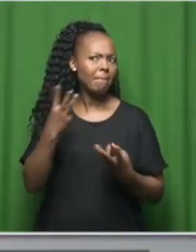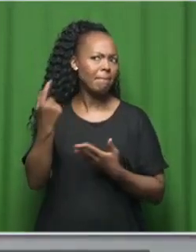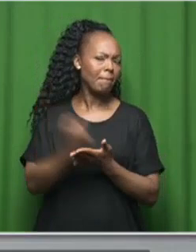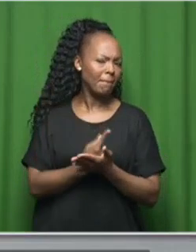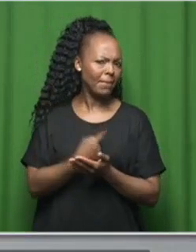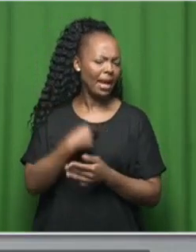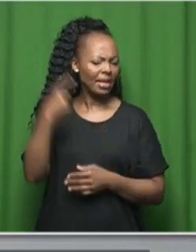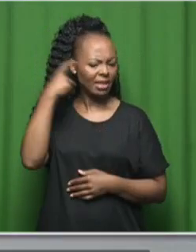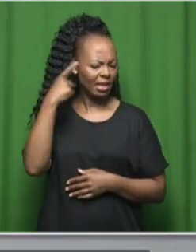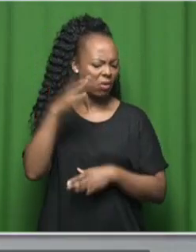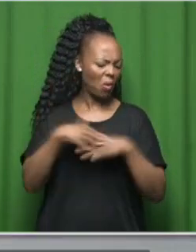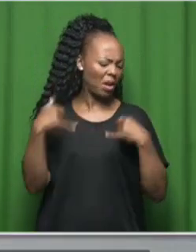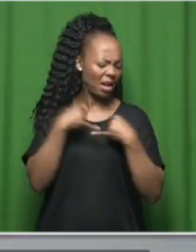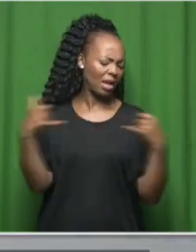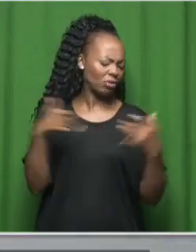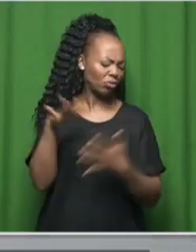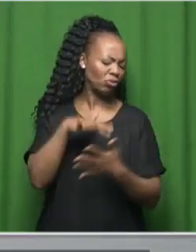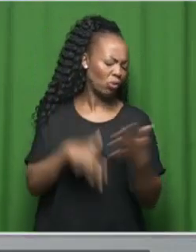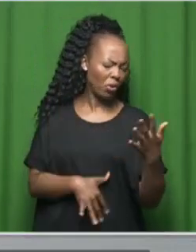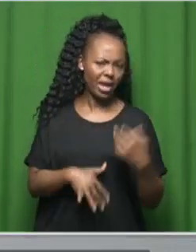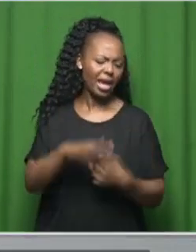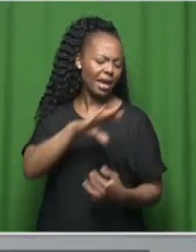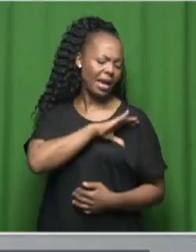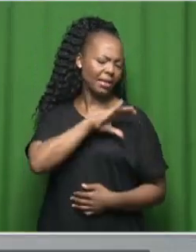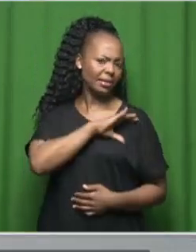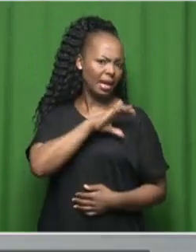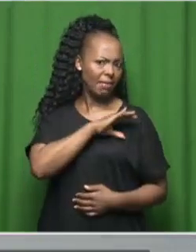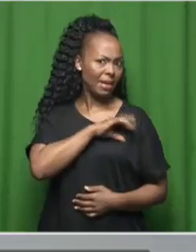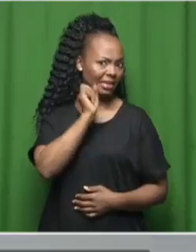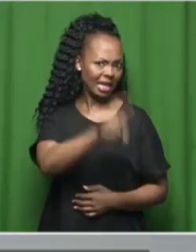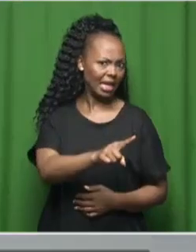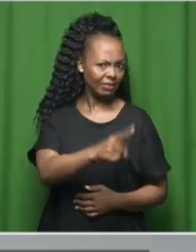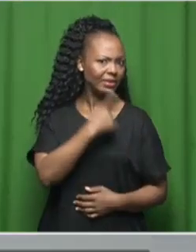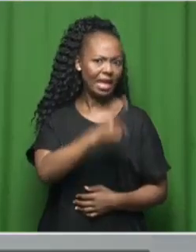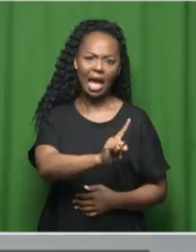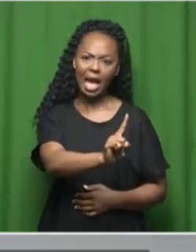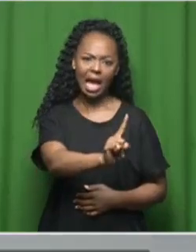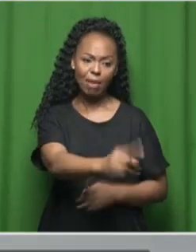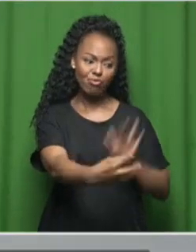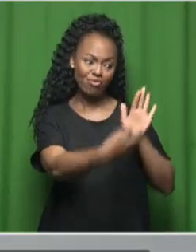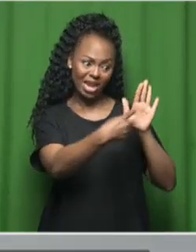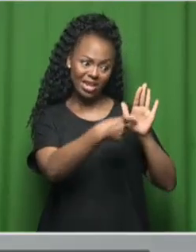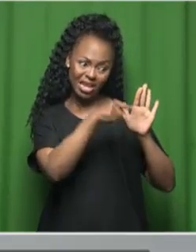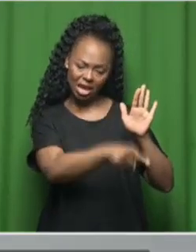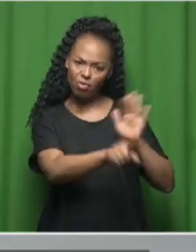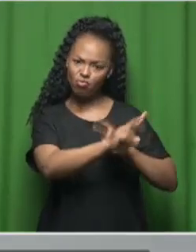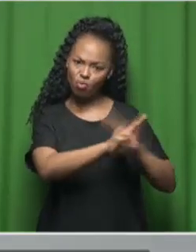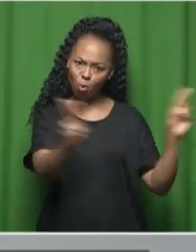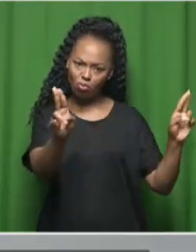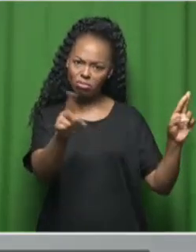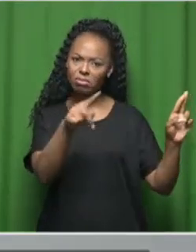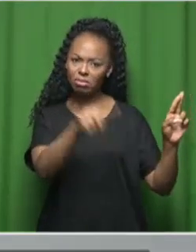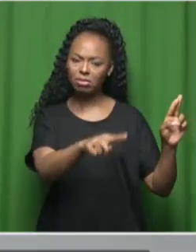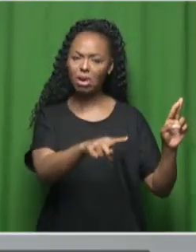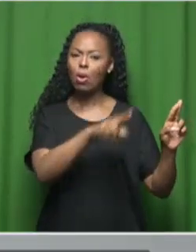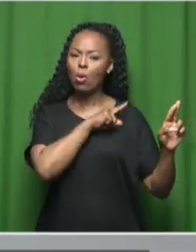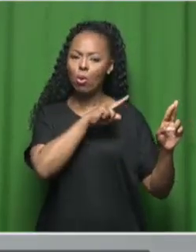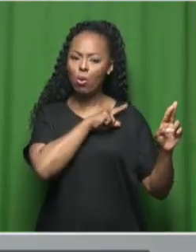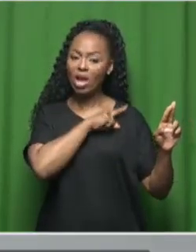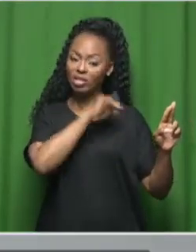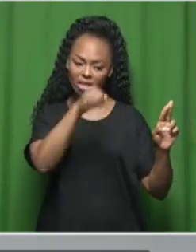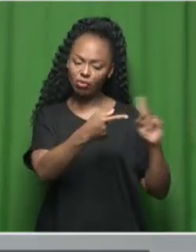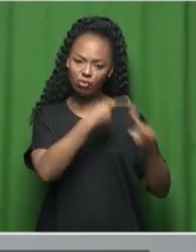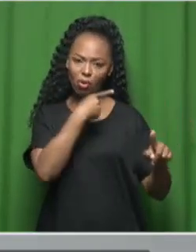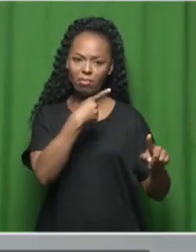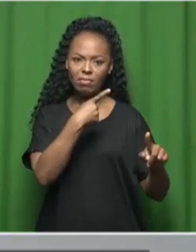online store at the time, where the customers themselves were like, not this brand. This is not the brand to do this for. Because just purely by the message,